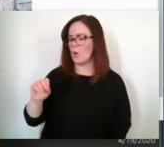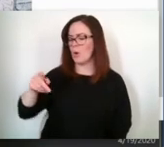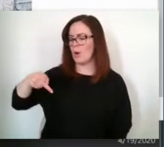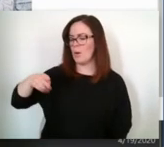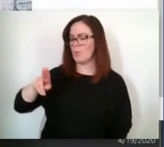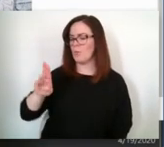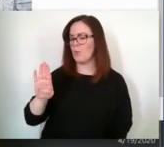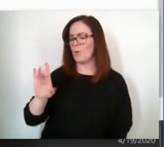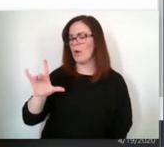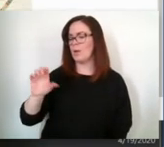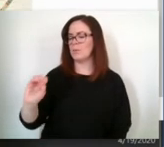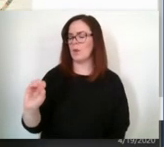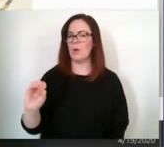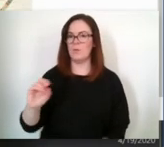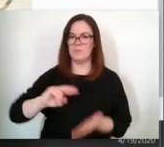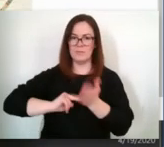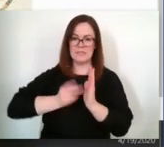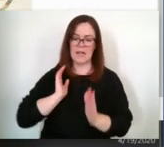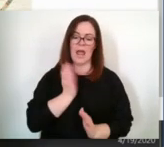the world.